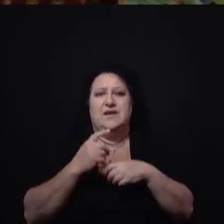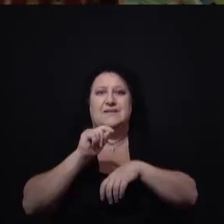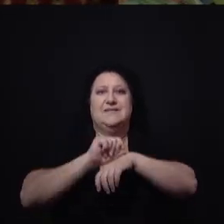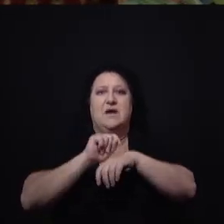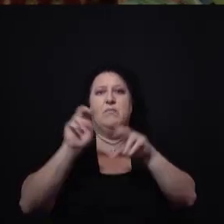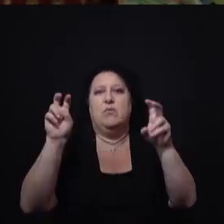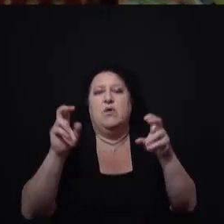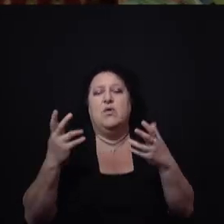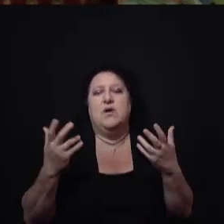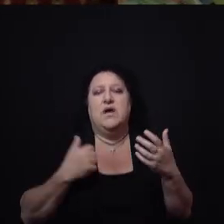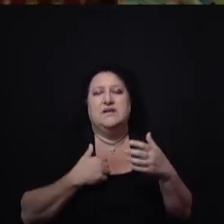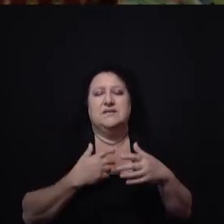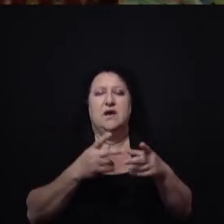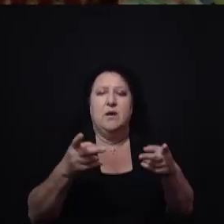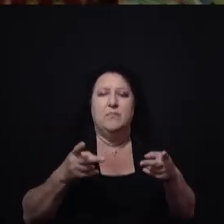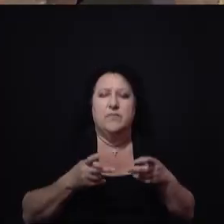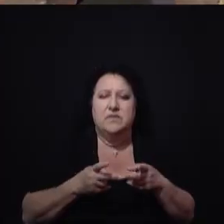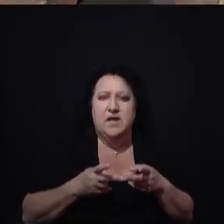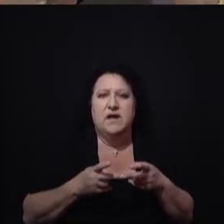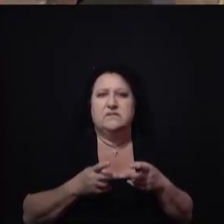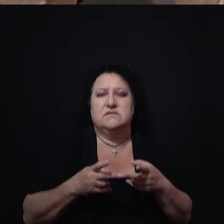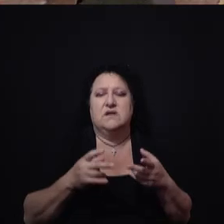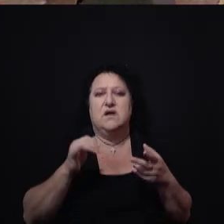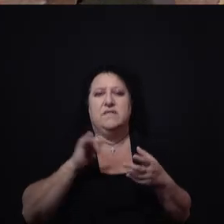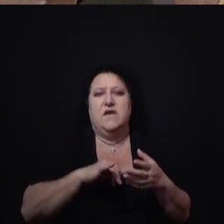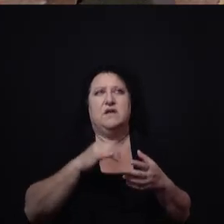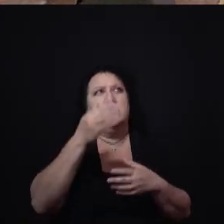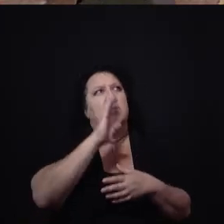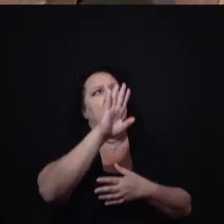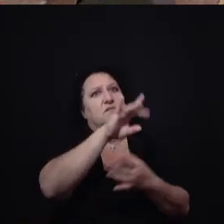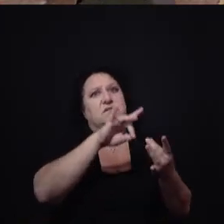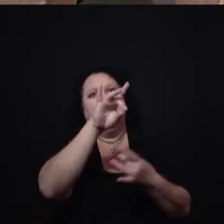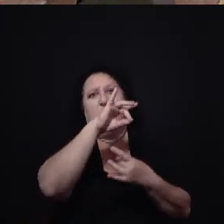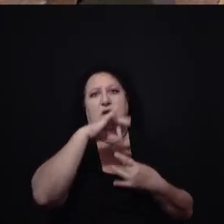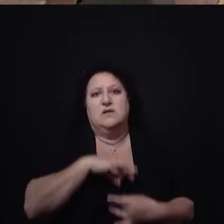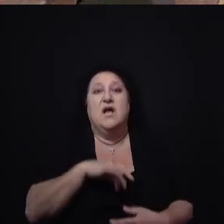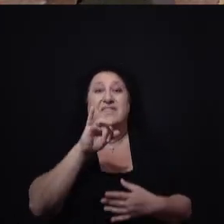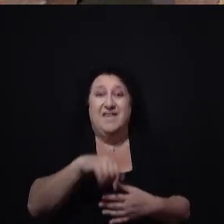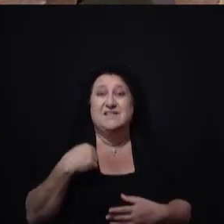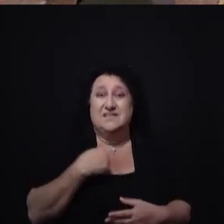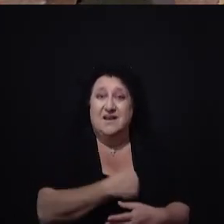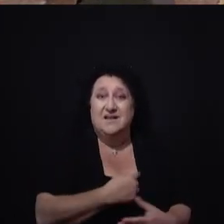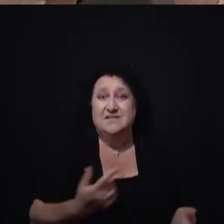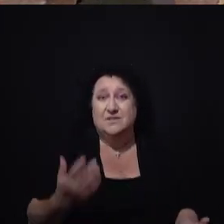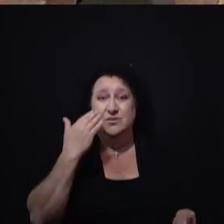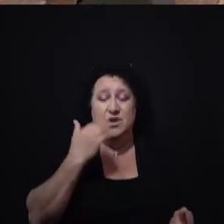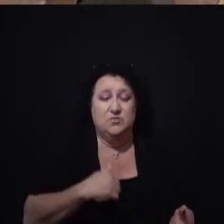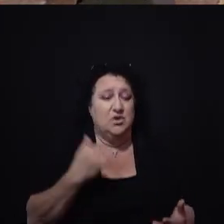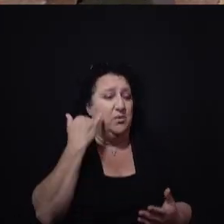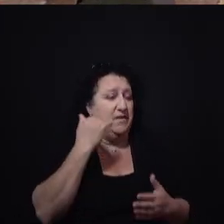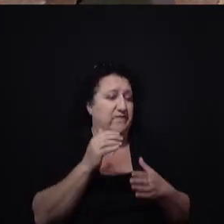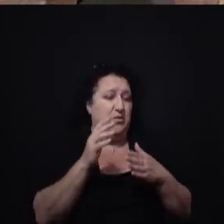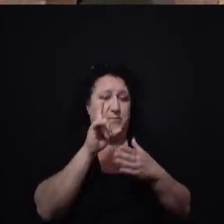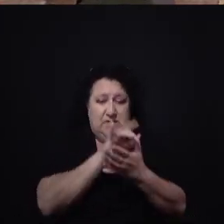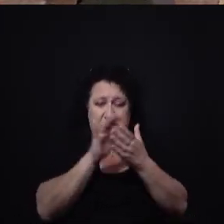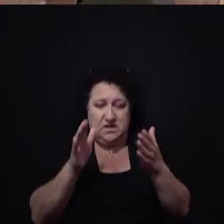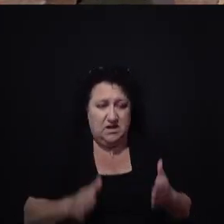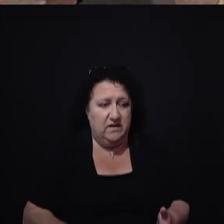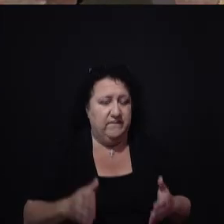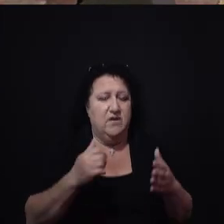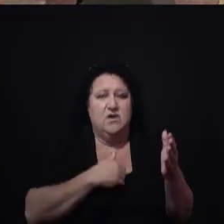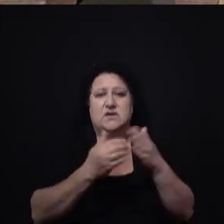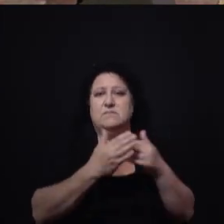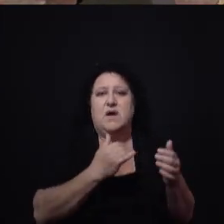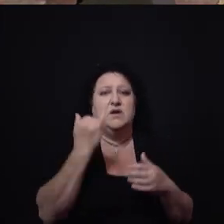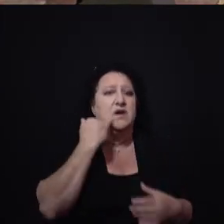of God. That is who we are. If you are a believer in Christ, a follower of Jesus Christ, it doesn't matter, slave nor free, Jew nor